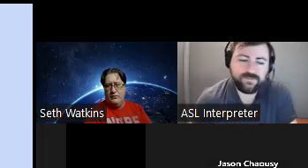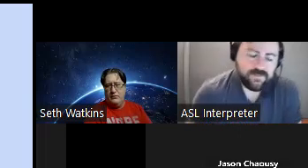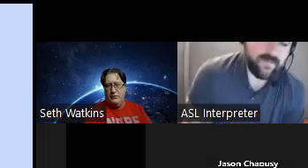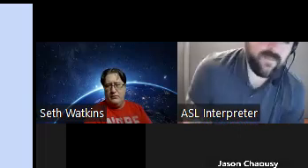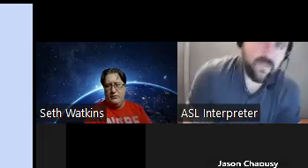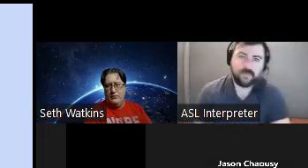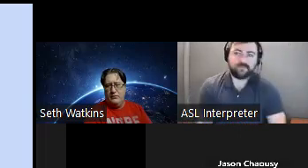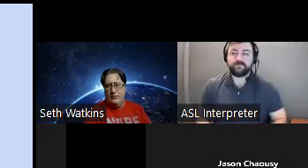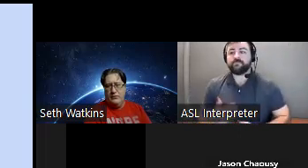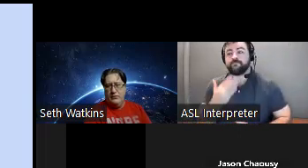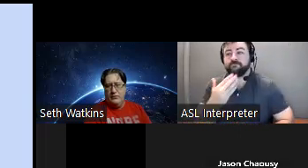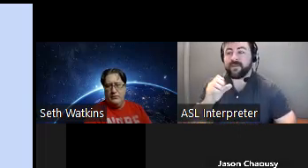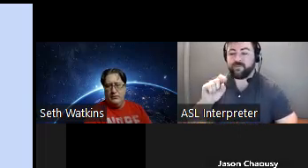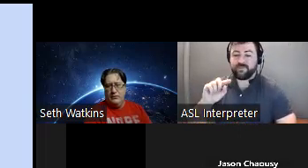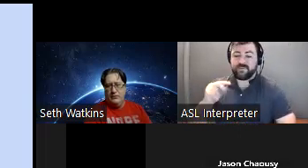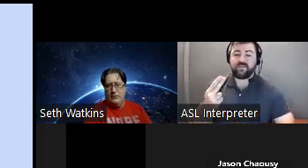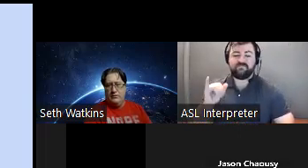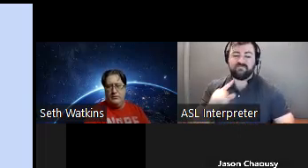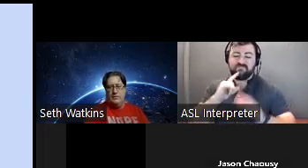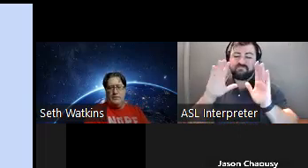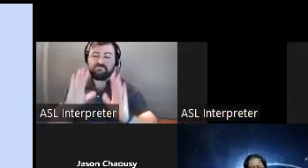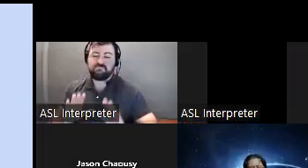Thank you, Seth. That's some great questions.